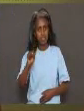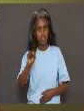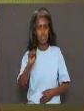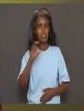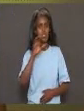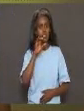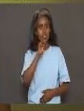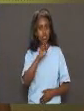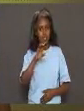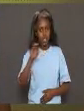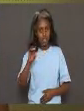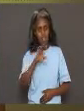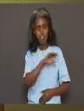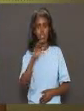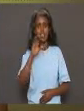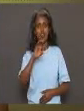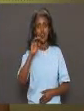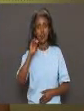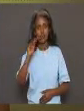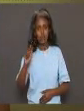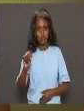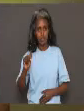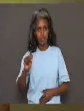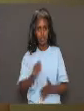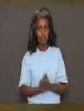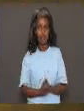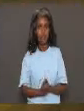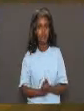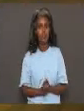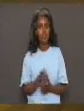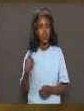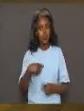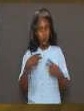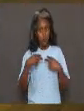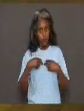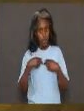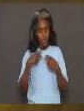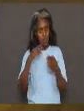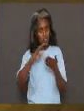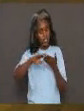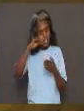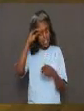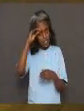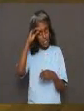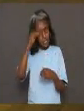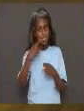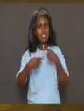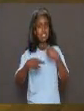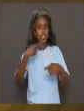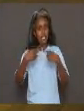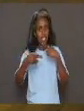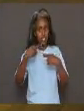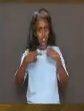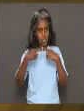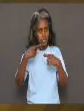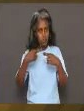cosecants, secants, and cotangents. We have begun to learn their